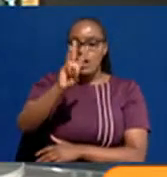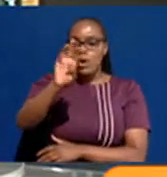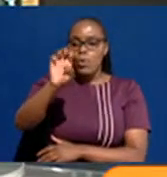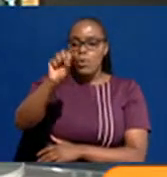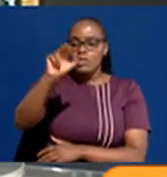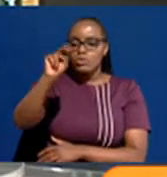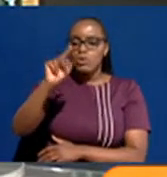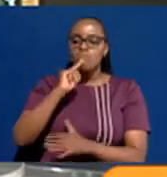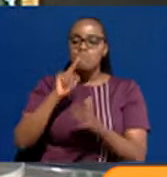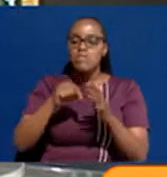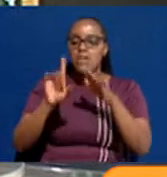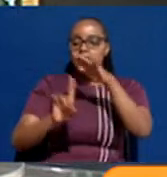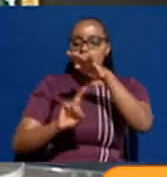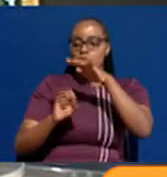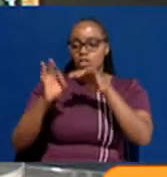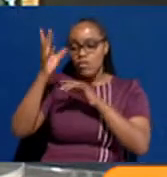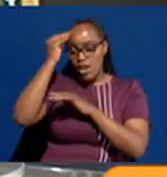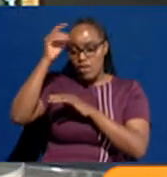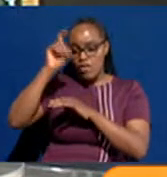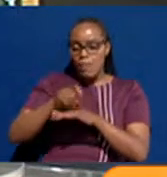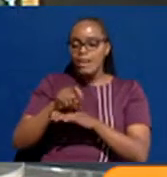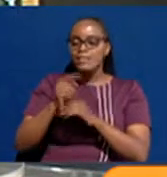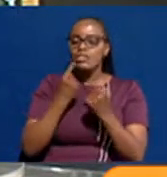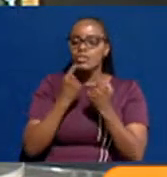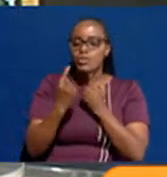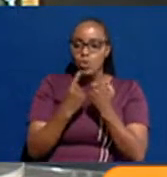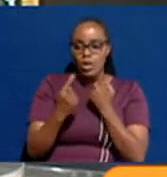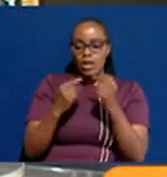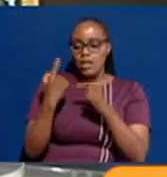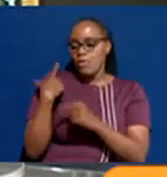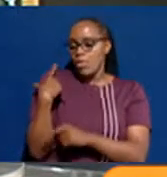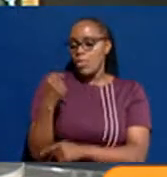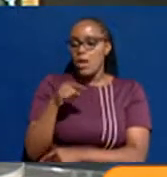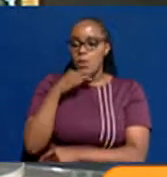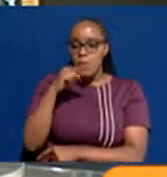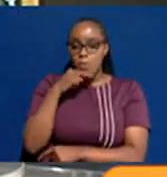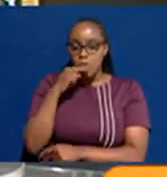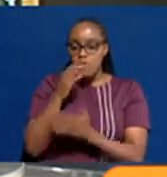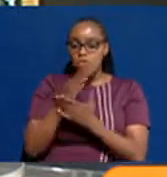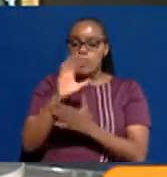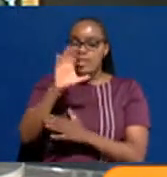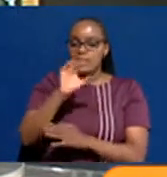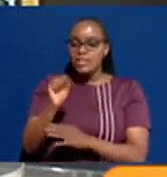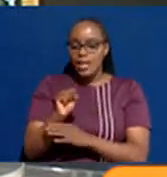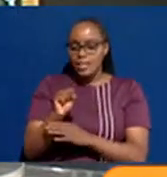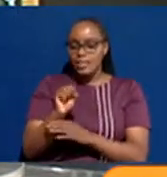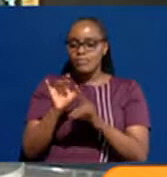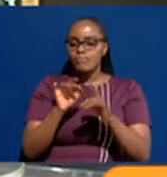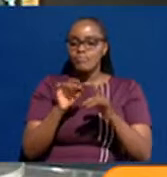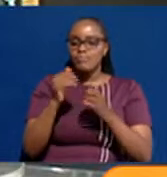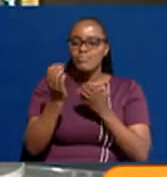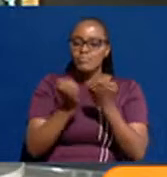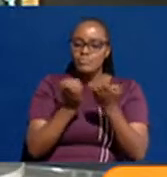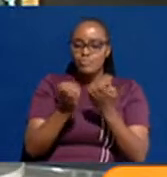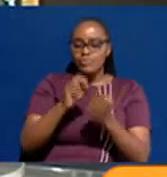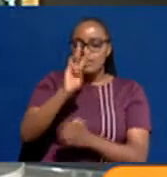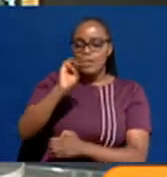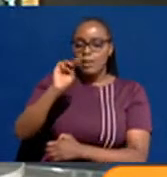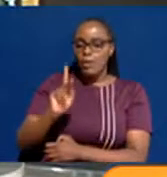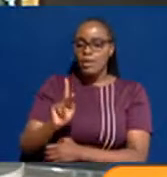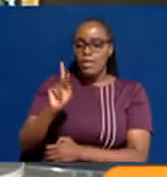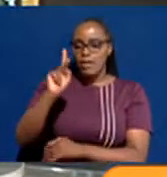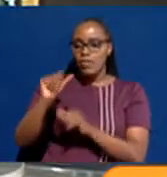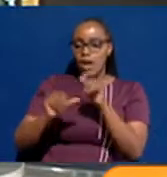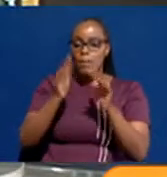the Ministry of Education must break its silence following recent remarks by the Trade and Investment Cabinet Secretary Moses Kuria